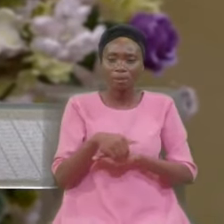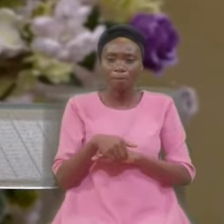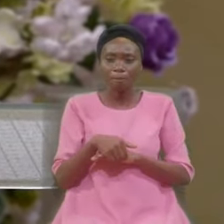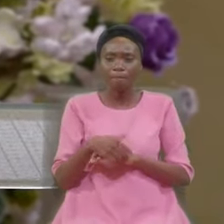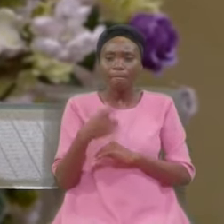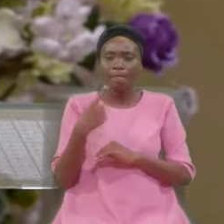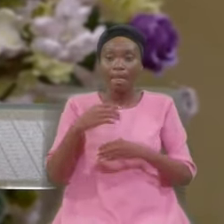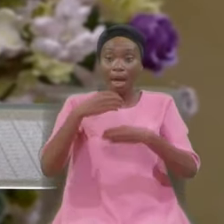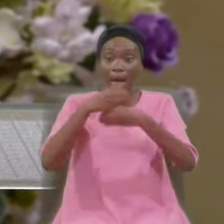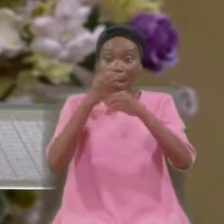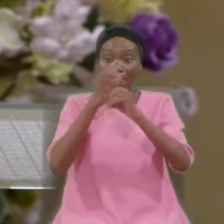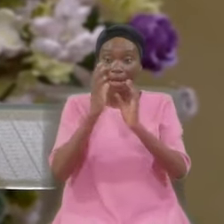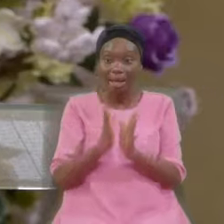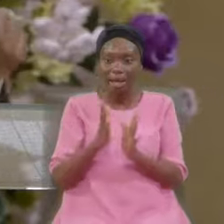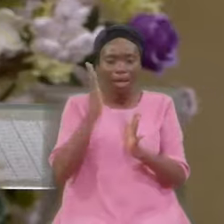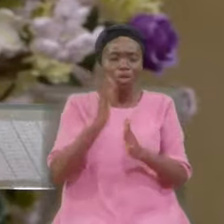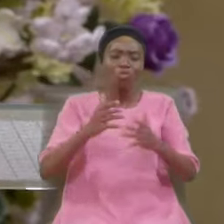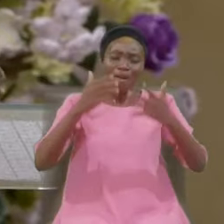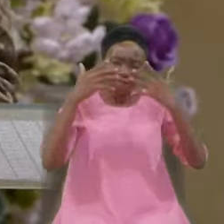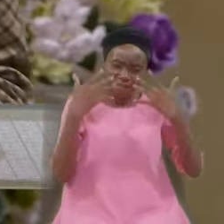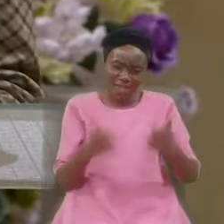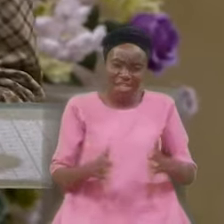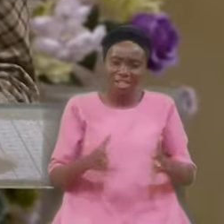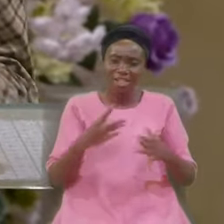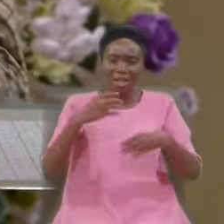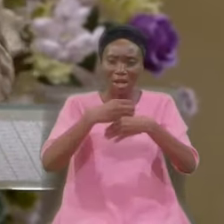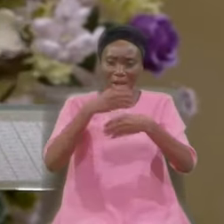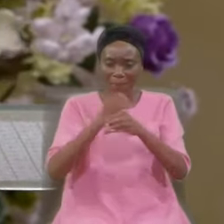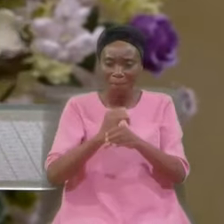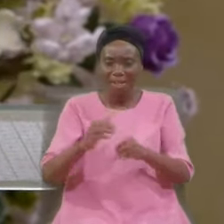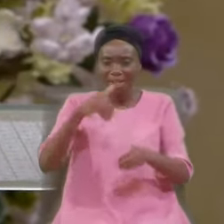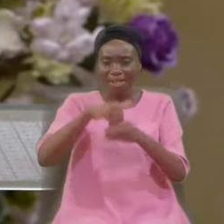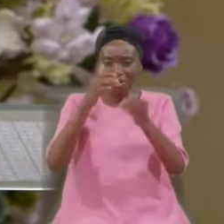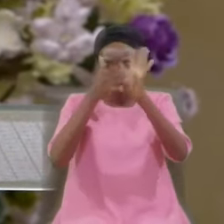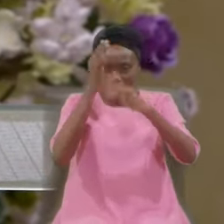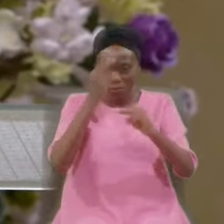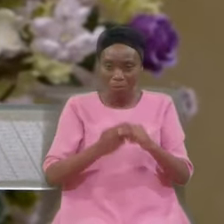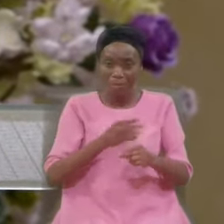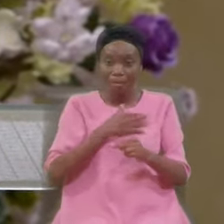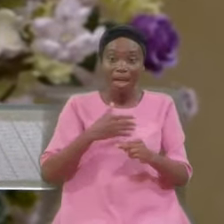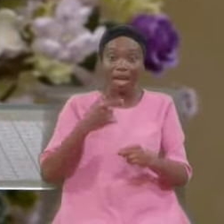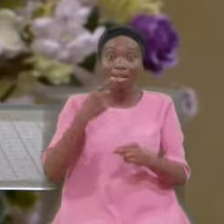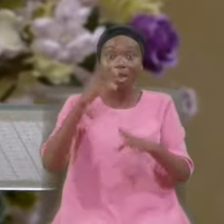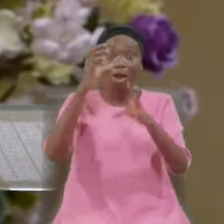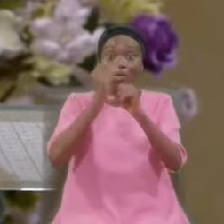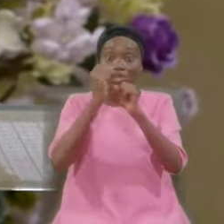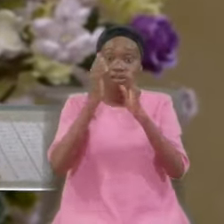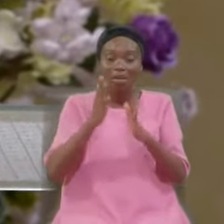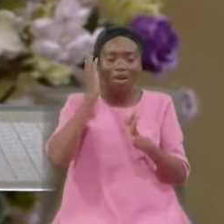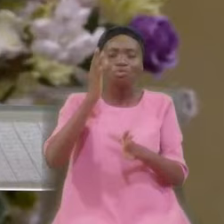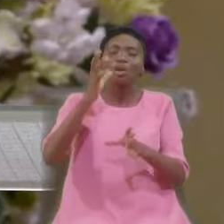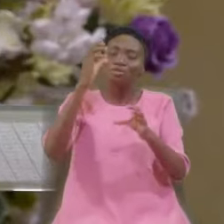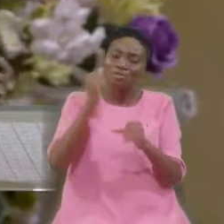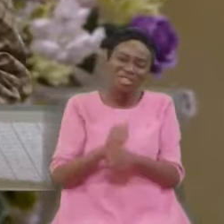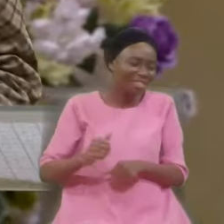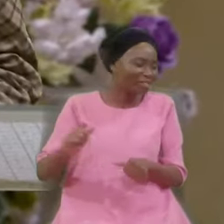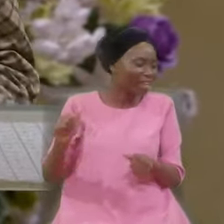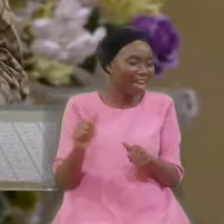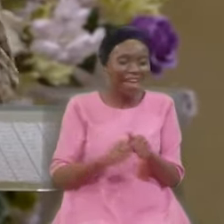the maker will finish the making. And the receivers will receive